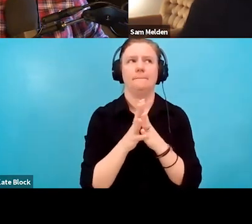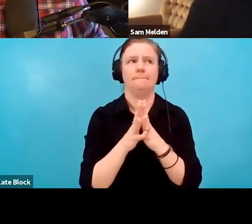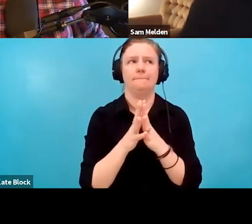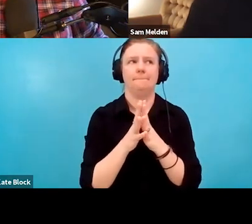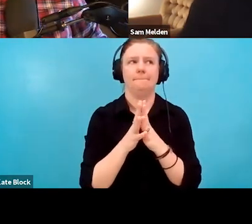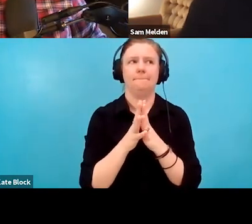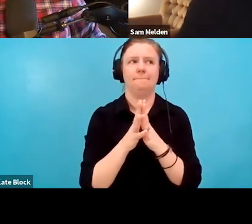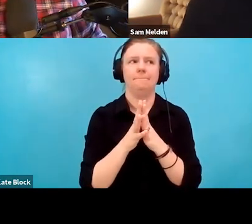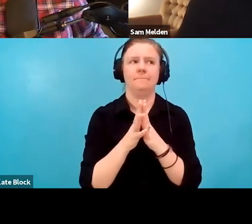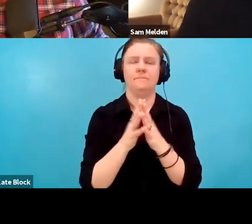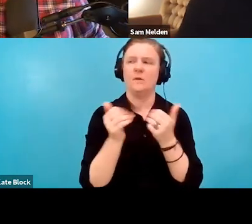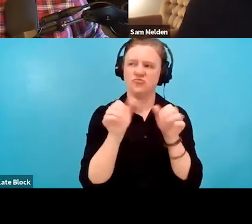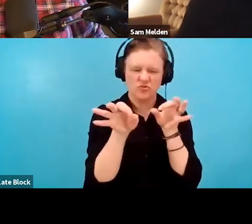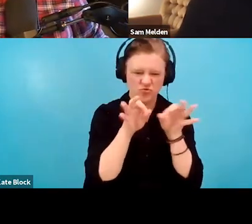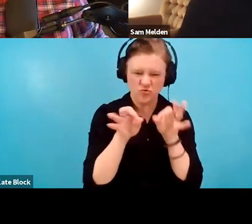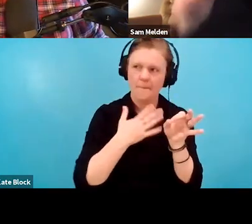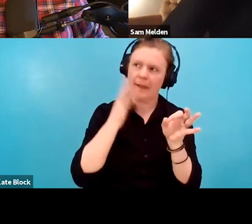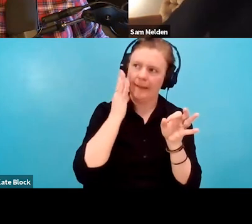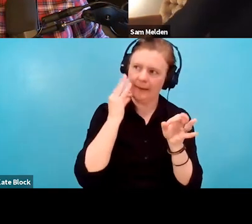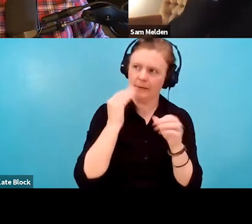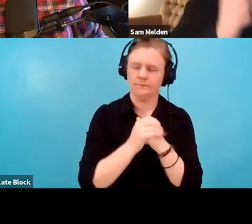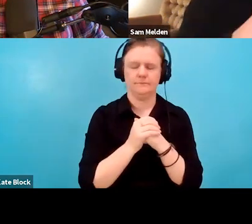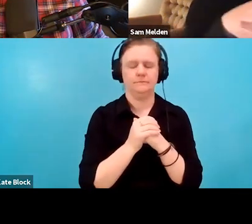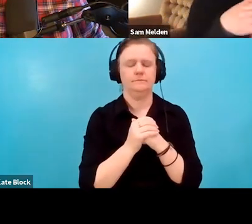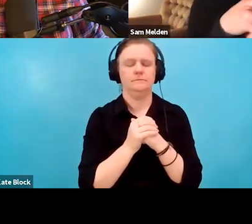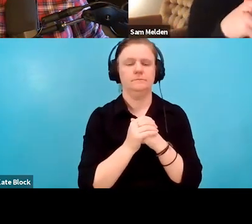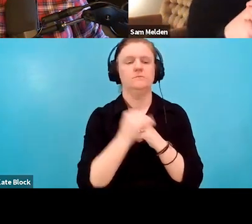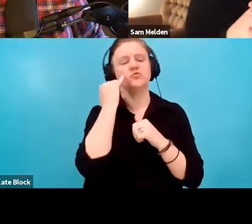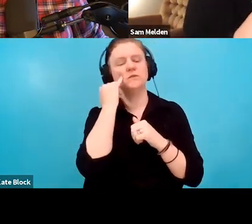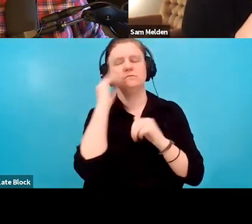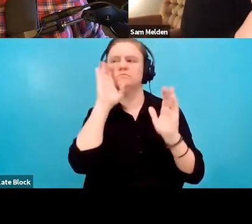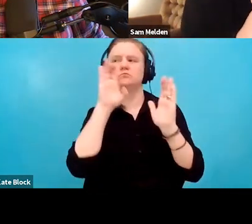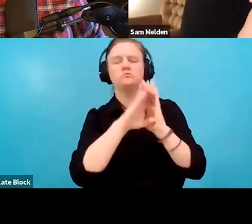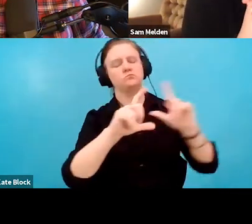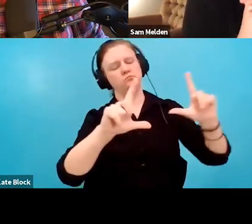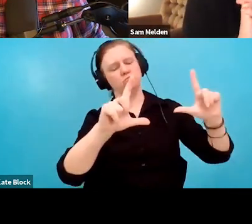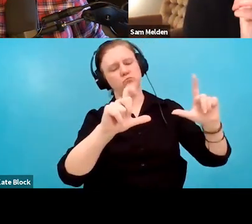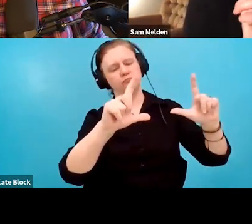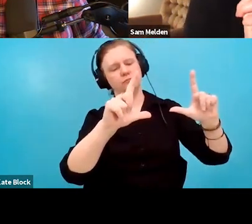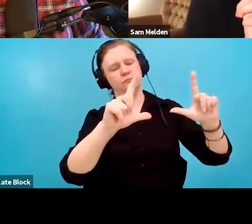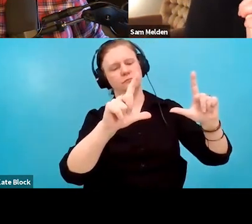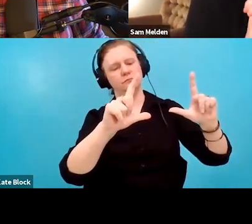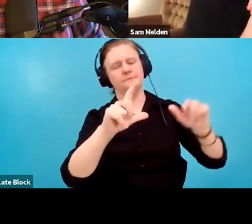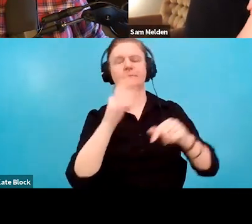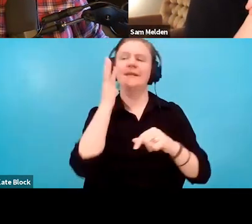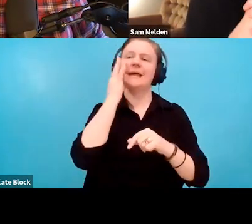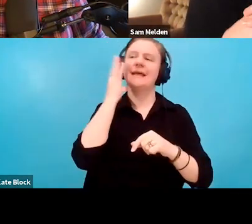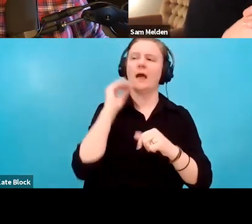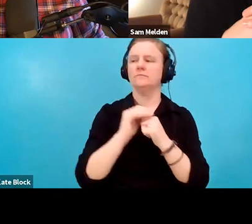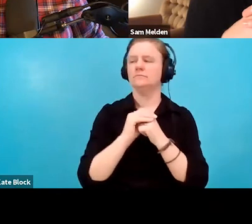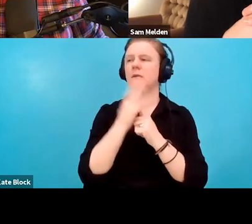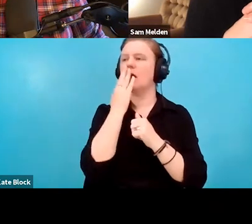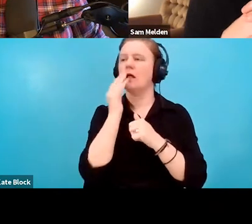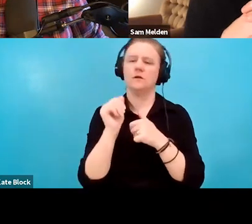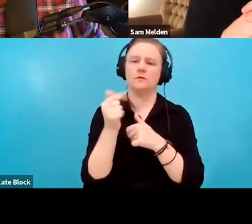the ineffable thing. So I'm trying to say, you know, a gray cat